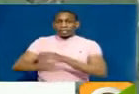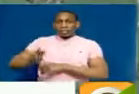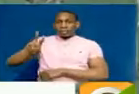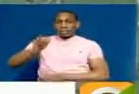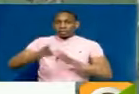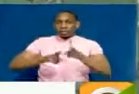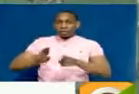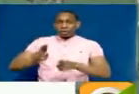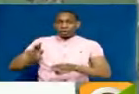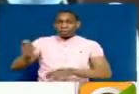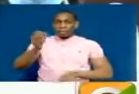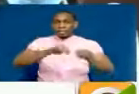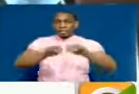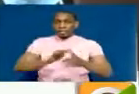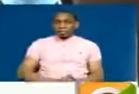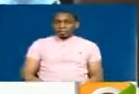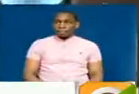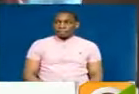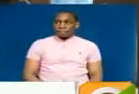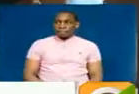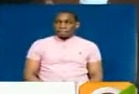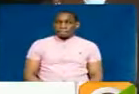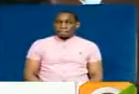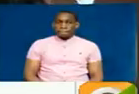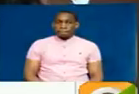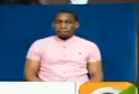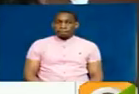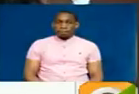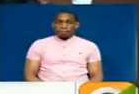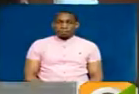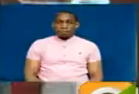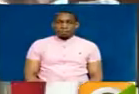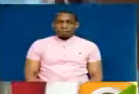2022 presidential elections. Sam Ogina, Citizen TV, Nairobi.